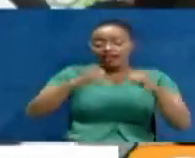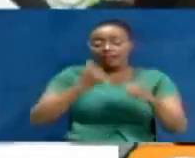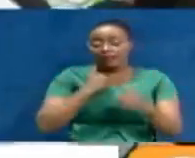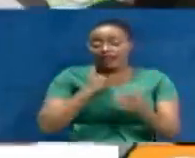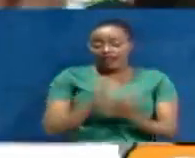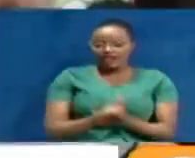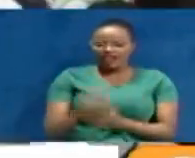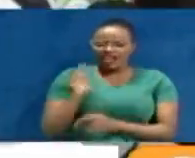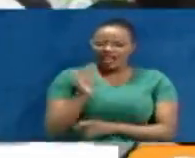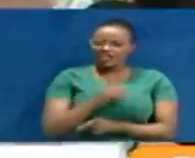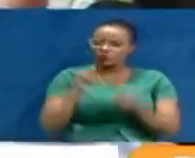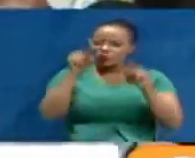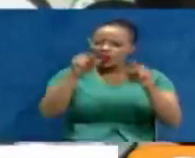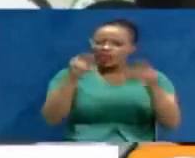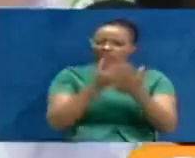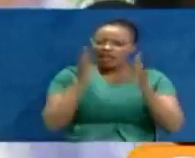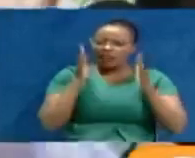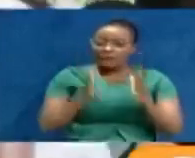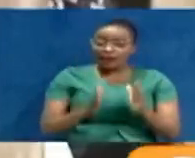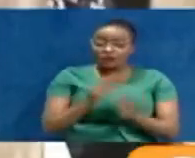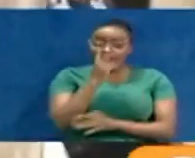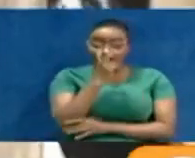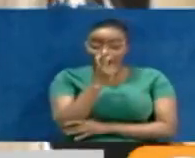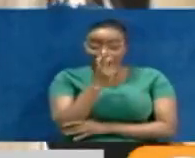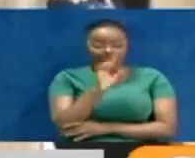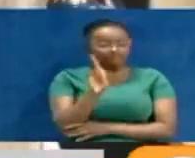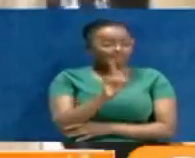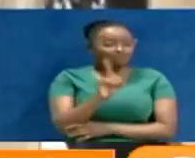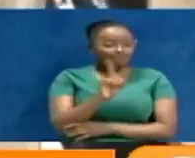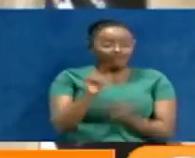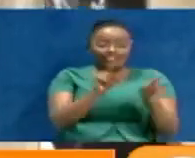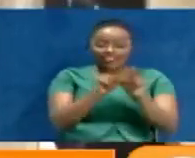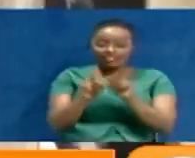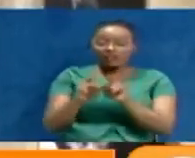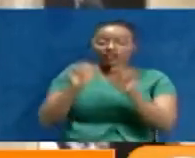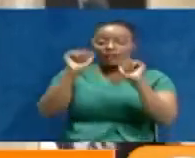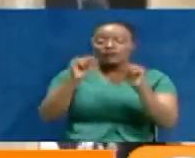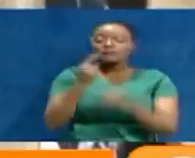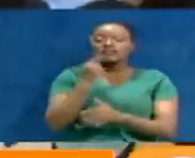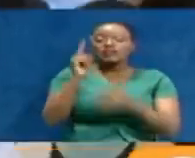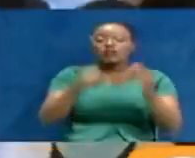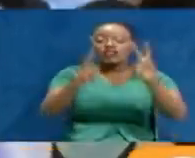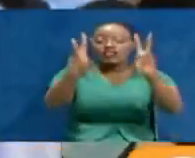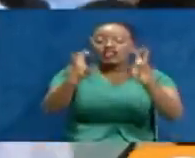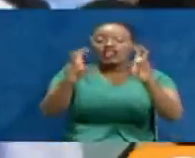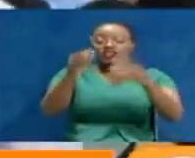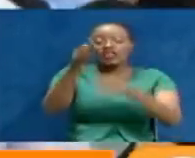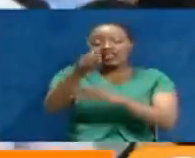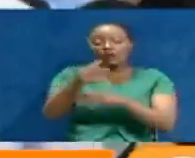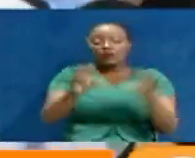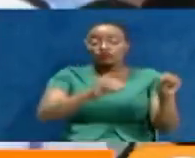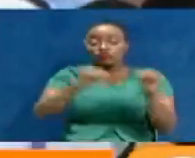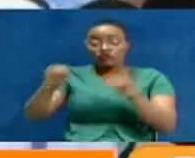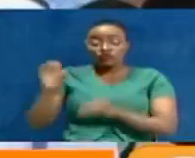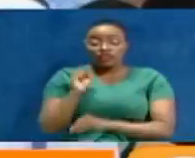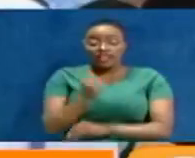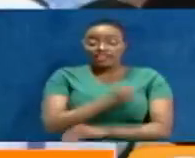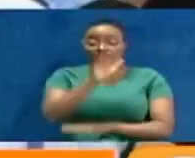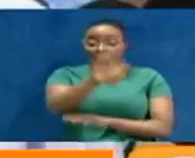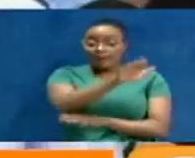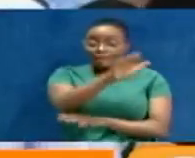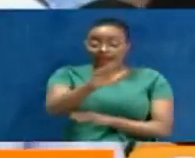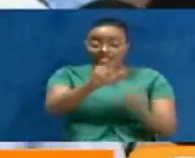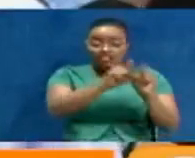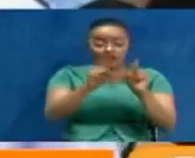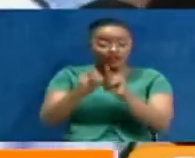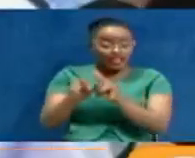not criticize anybody maliciously, and the speaker can tell you the matter is headed to the Senate,